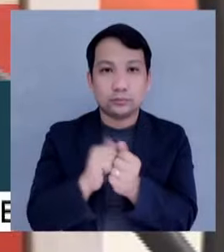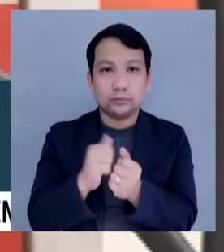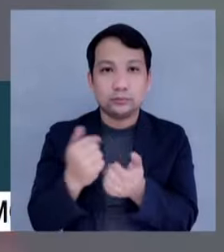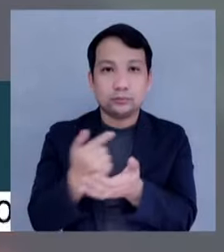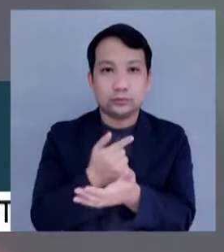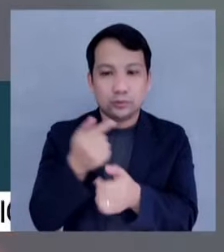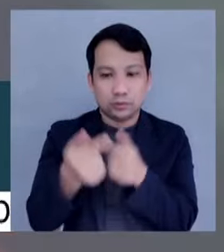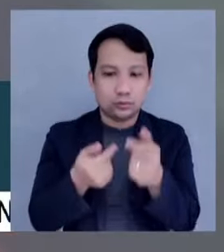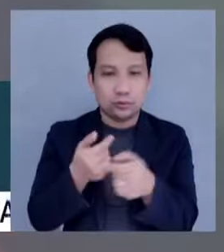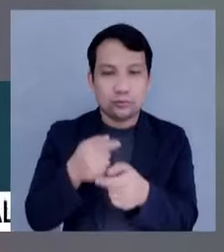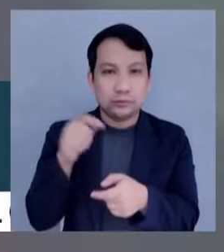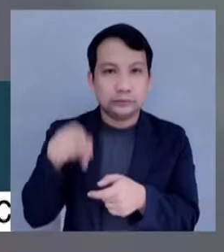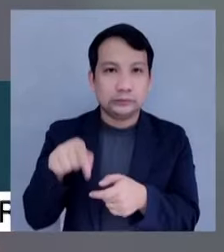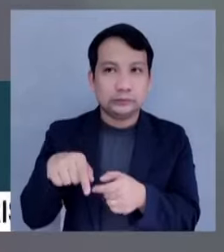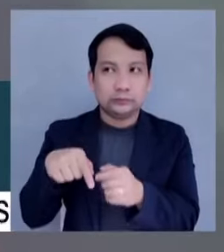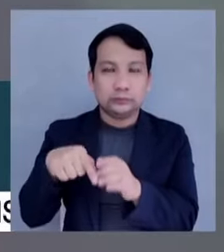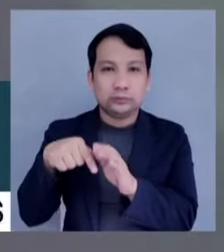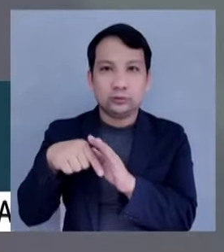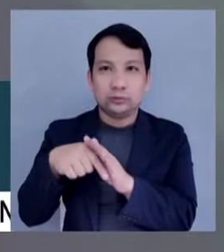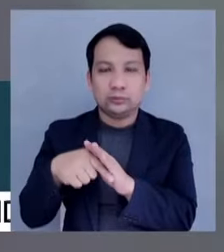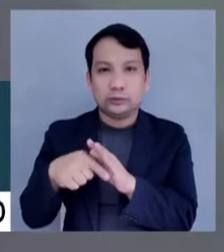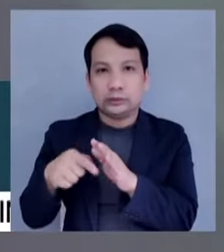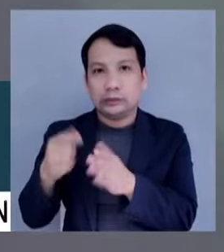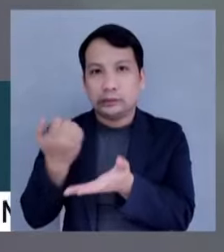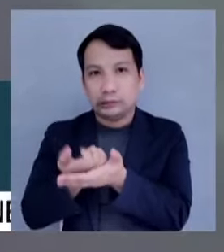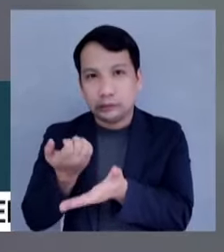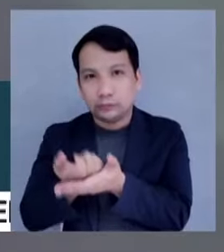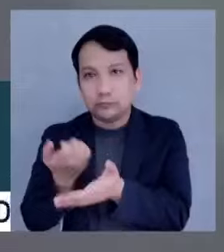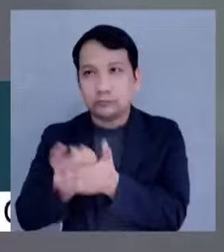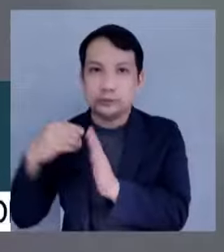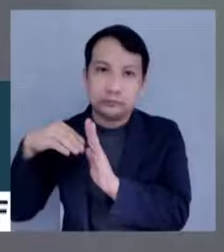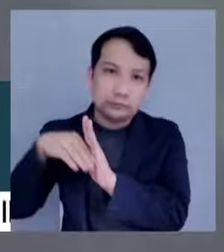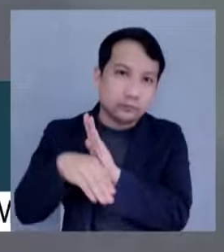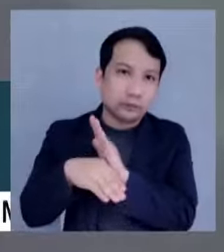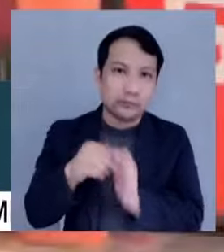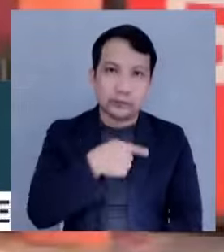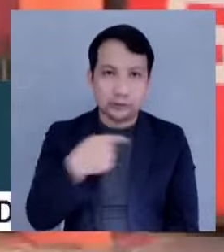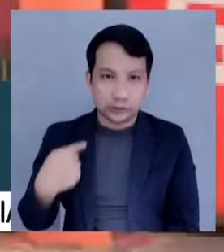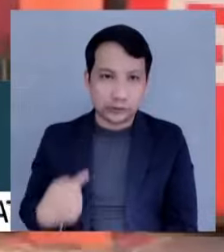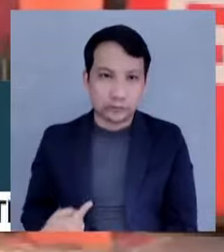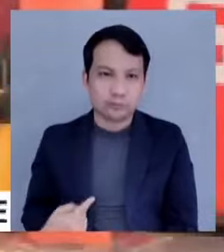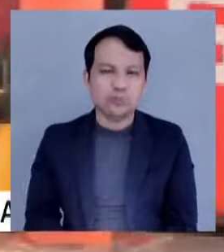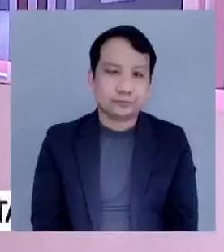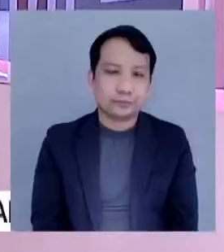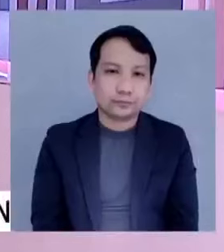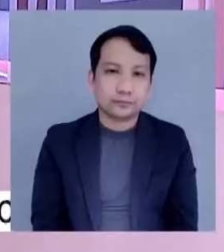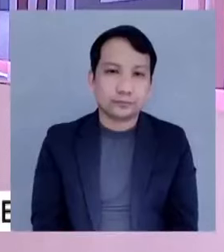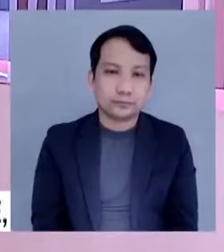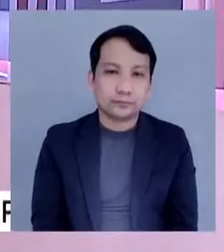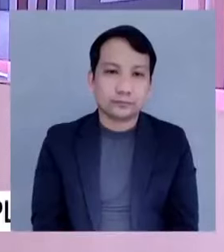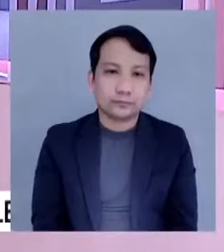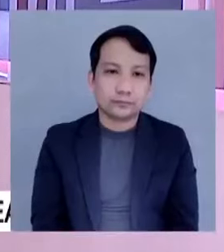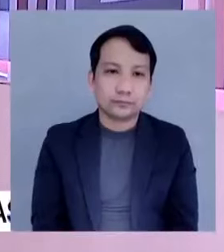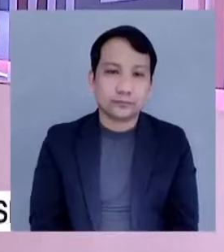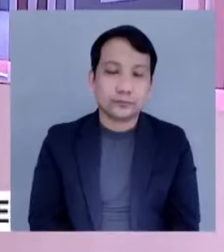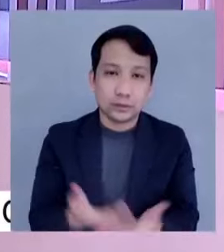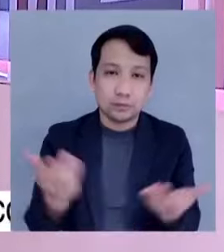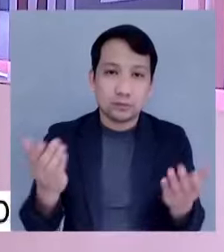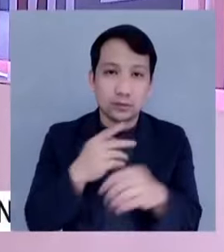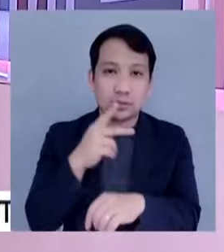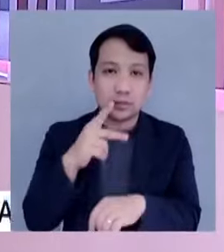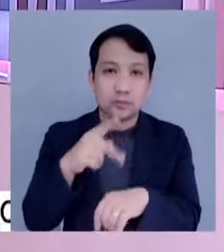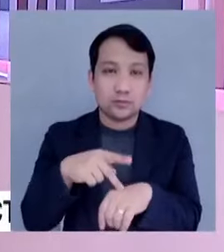with China's latest economic stimulus measures falling short of expectations. The Philippine Transportation